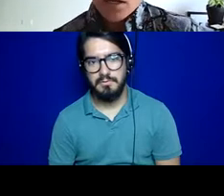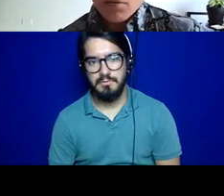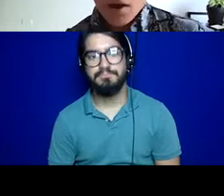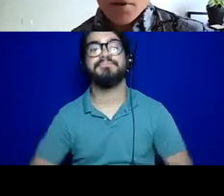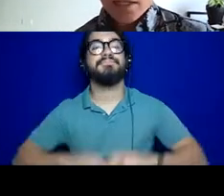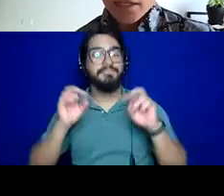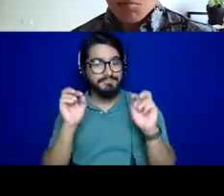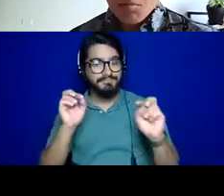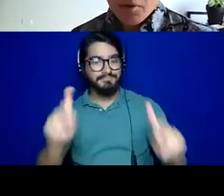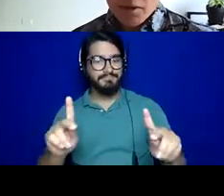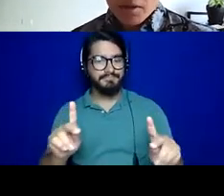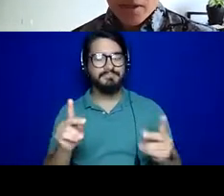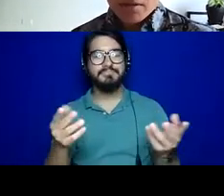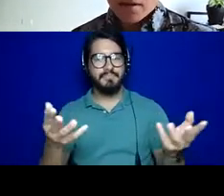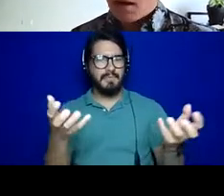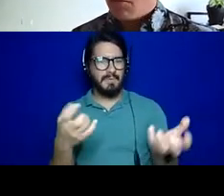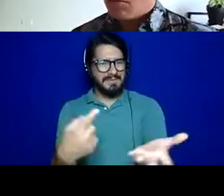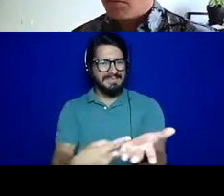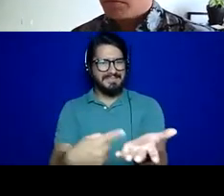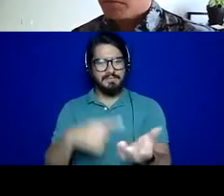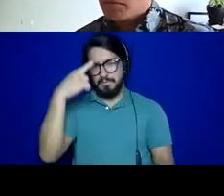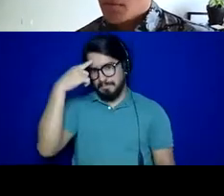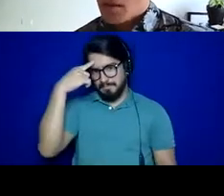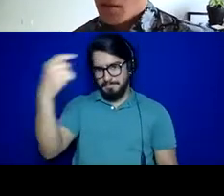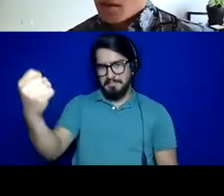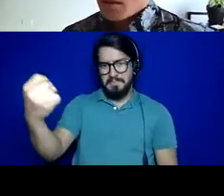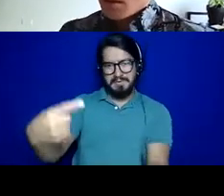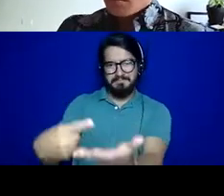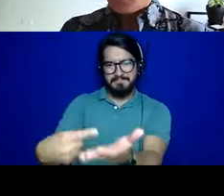Okay, so then I want to dig into memory a little bit.